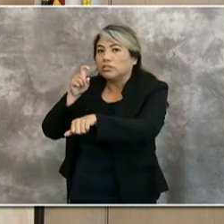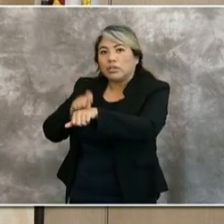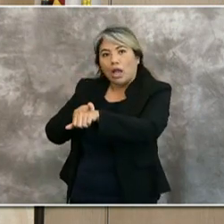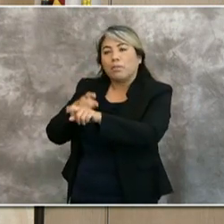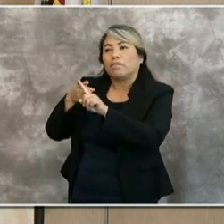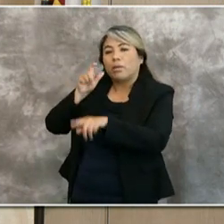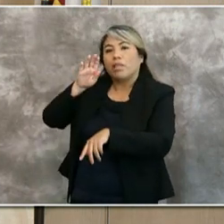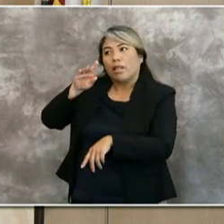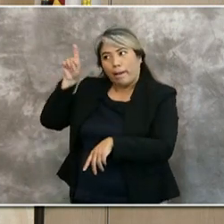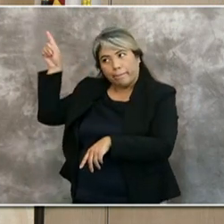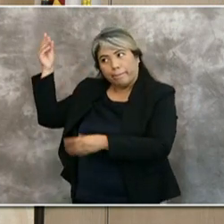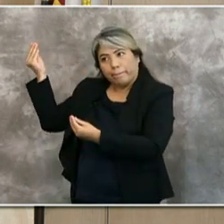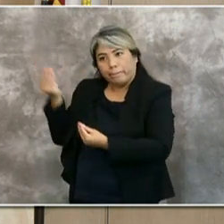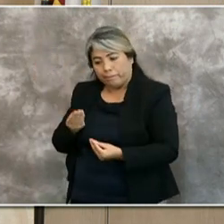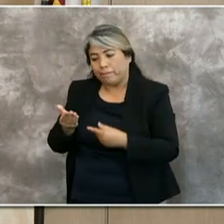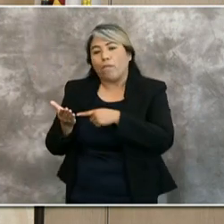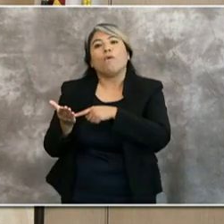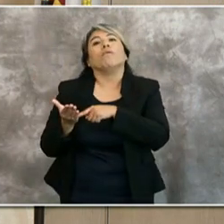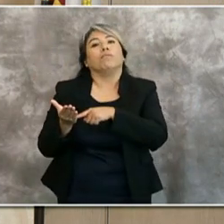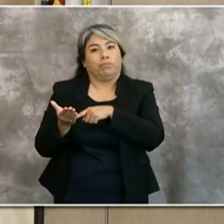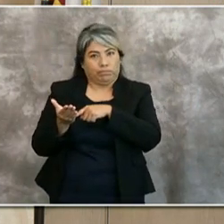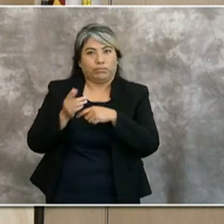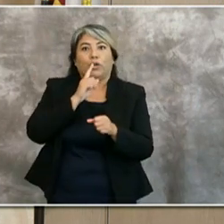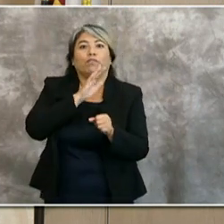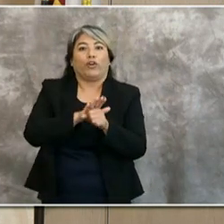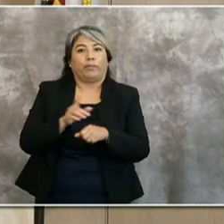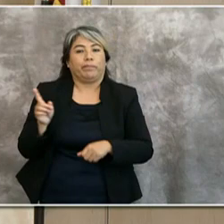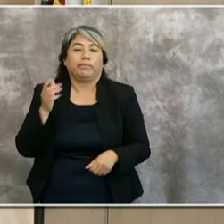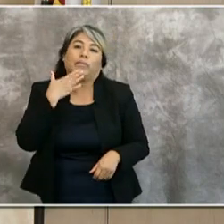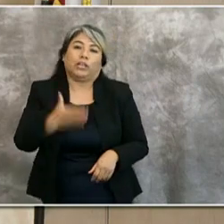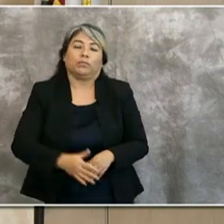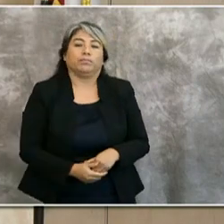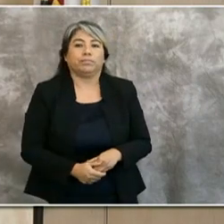new cases that are laboratory confirmed. Thank you.